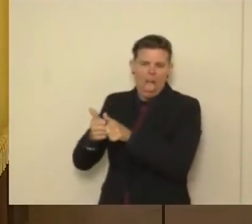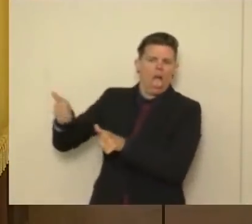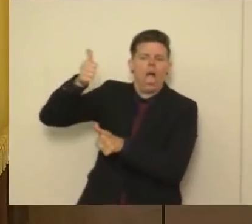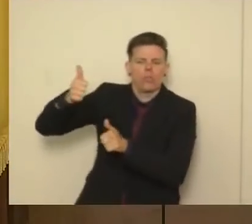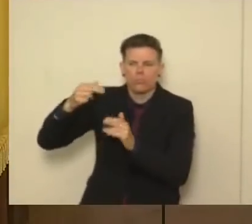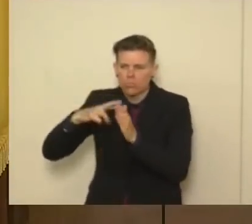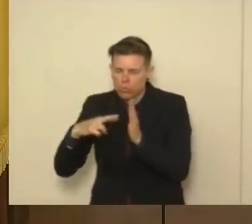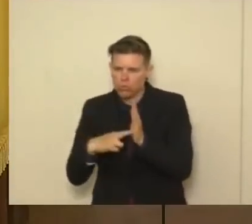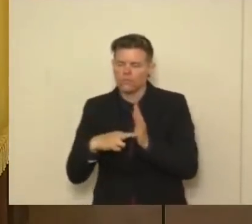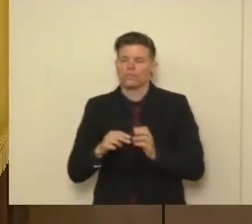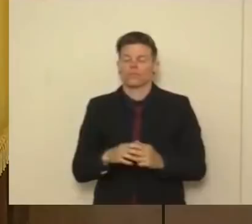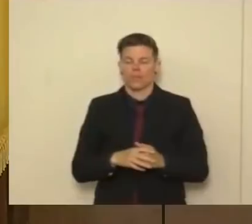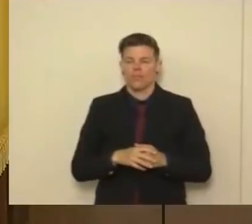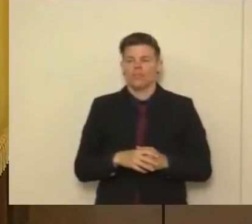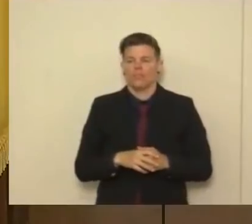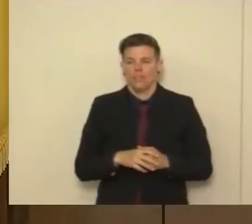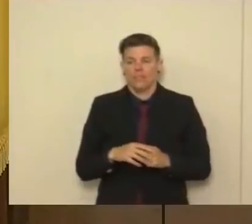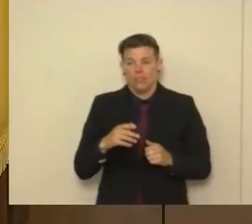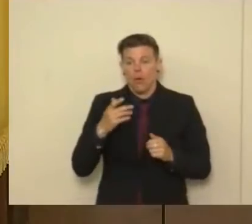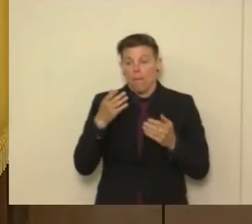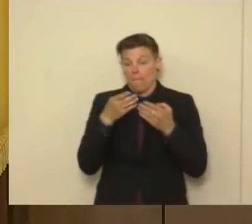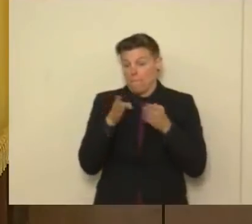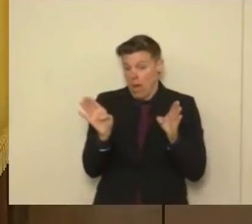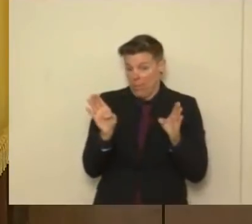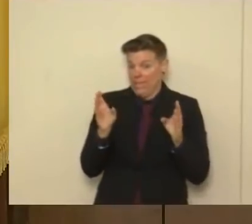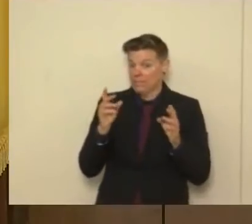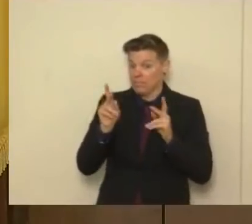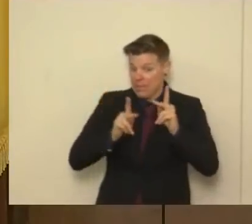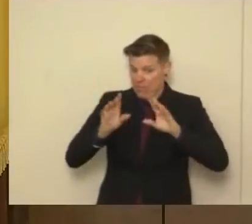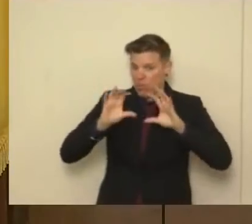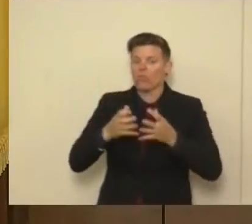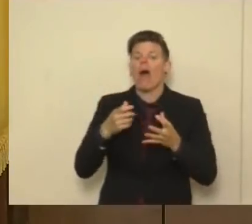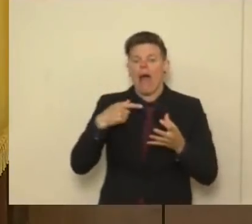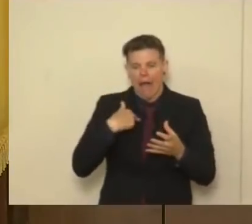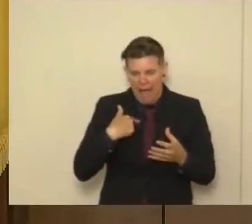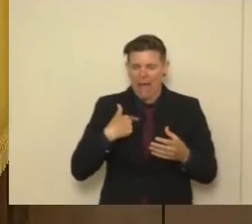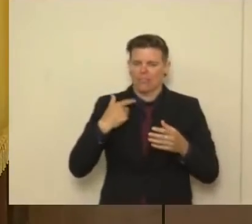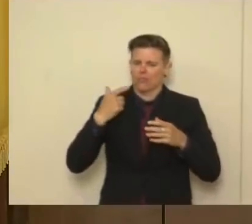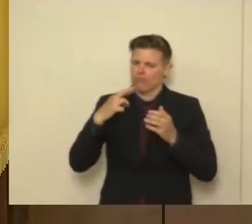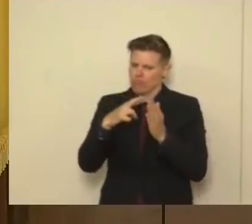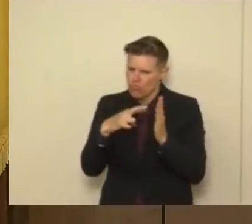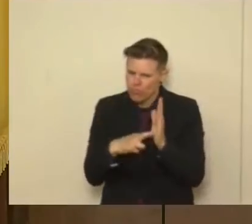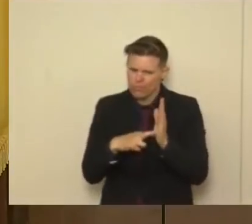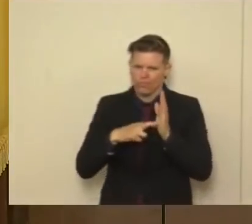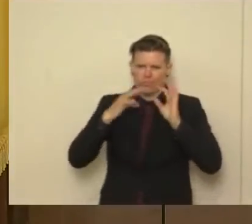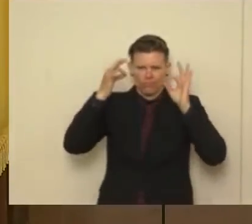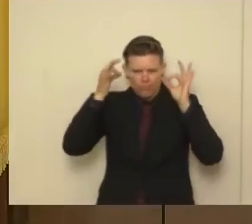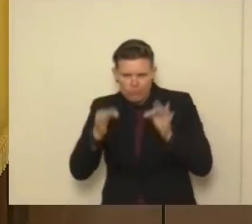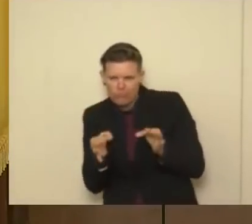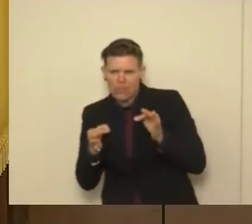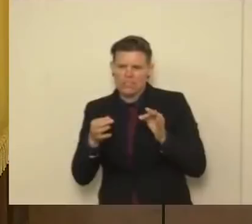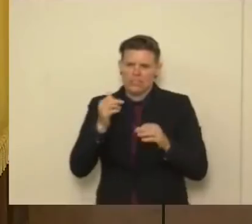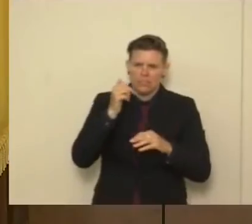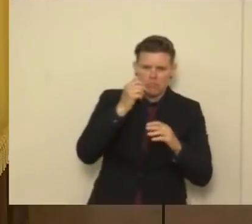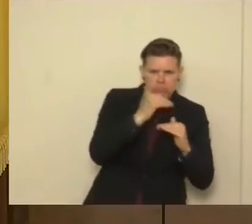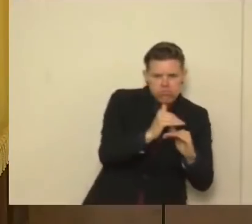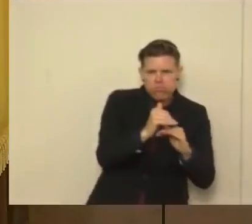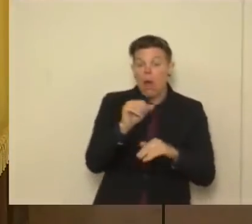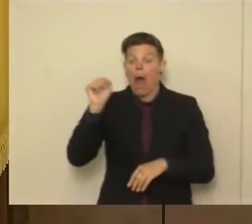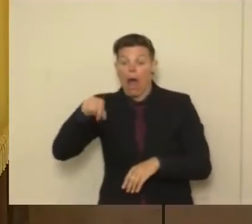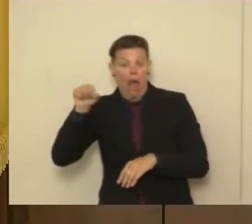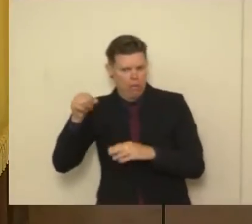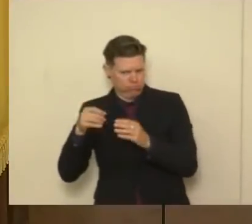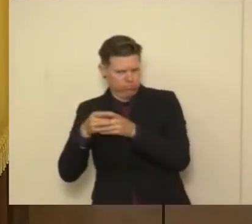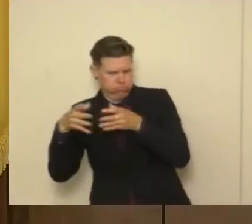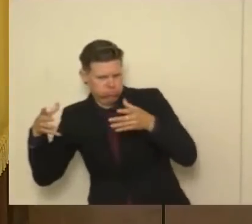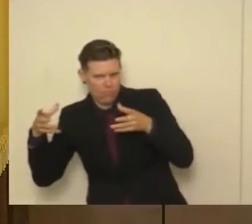leaders unequivocally get to make those public health orders and restrict them to those counties. I think it's really complicated,